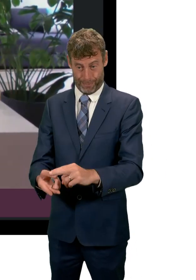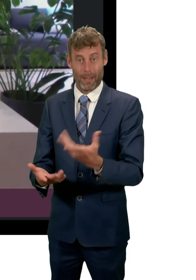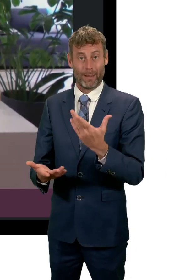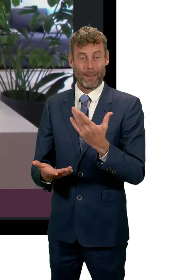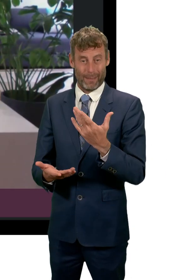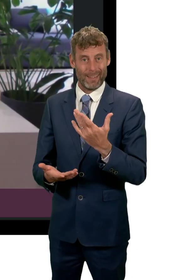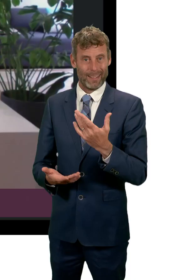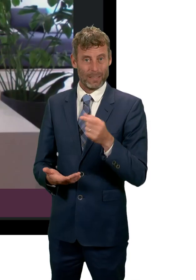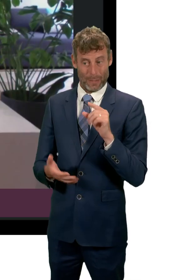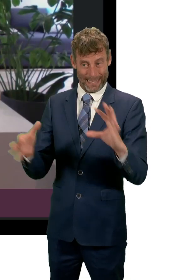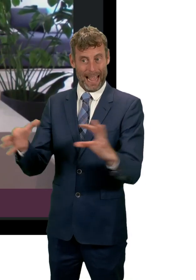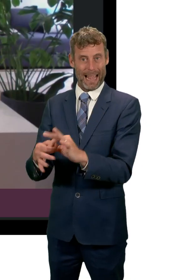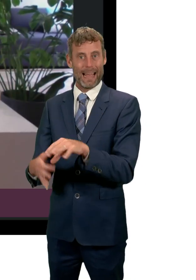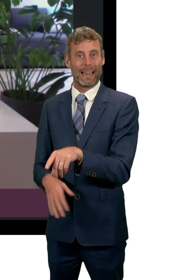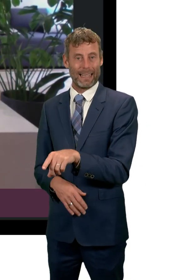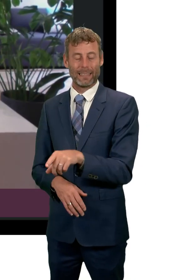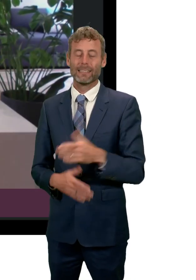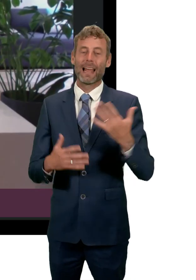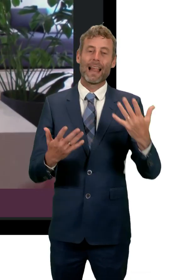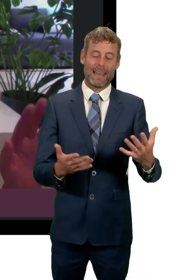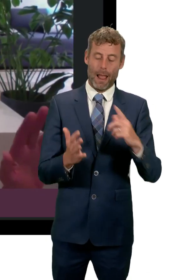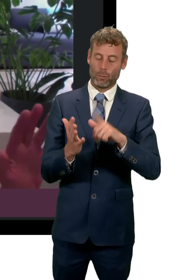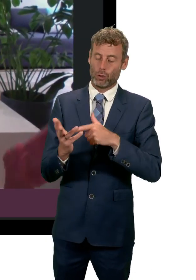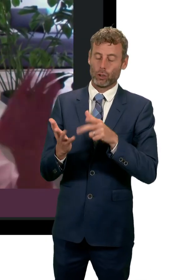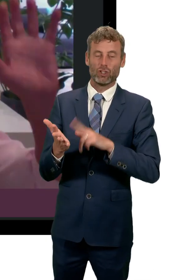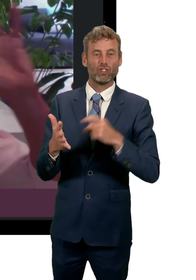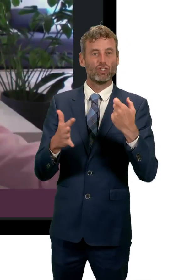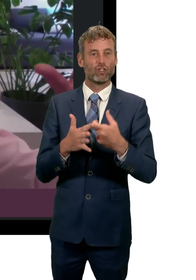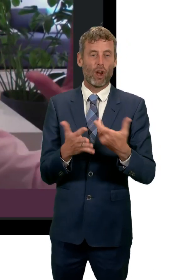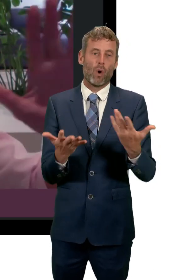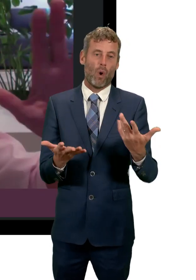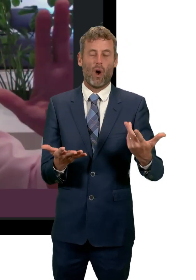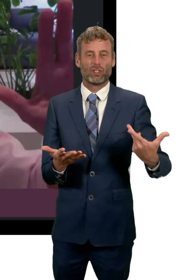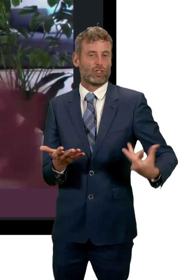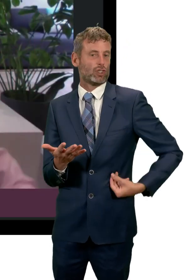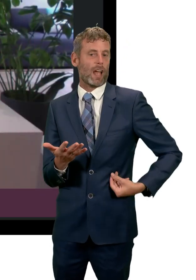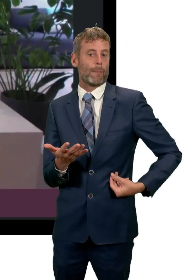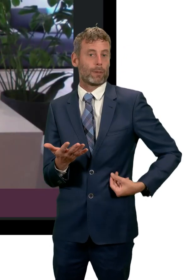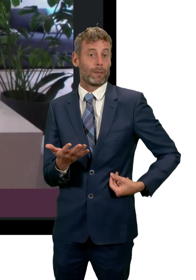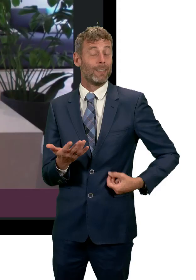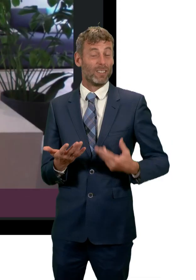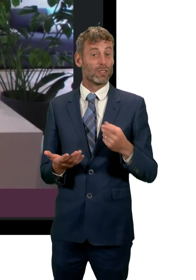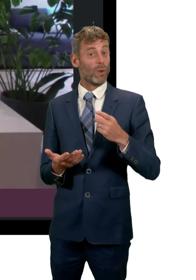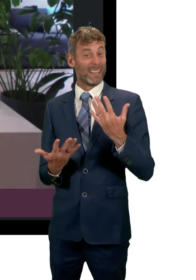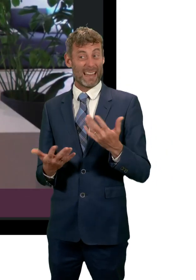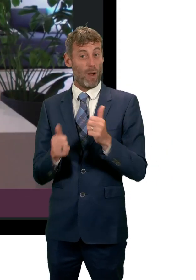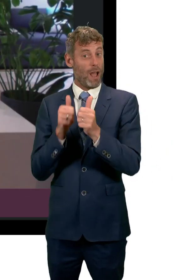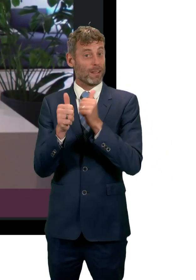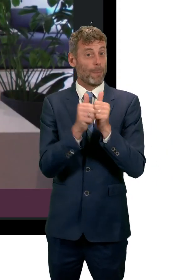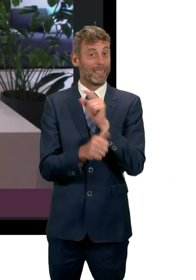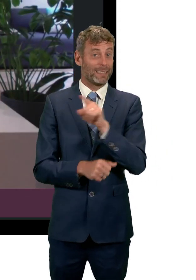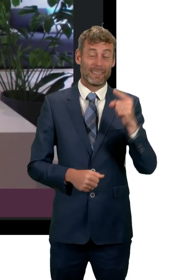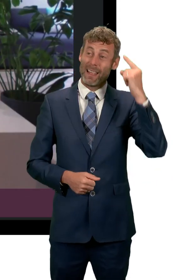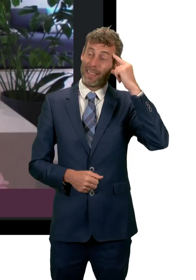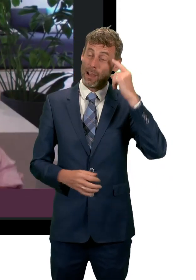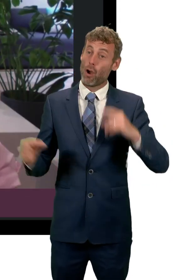so if the title of this session, junk versus jabs, if I was in big business, I would think, oh, do I make my profit with junk food or do I make my profit with